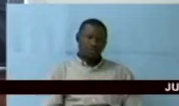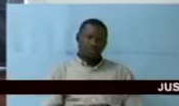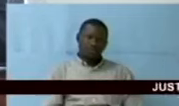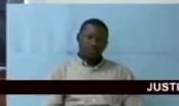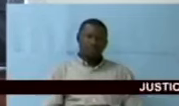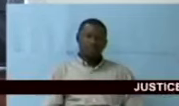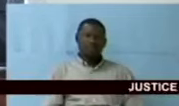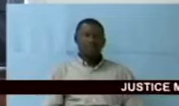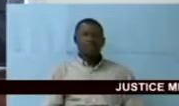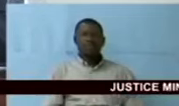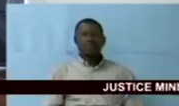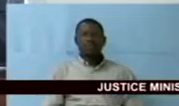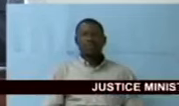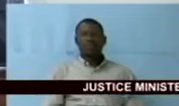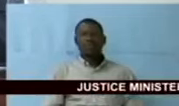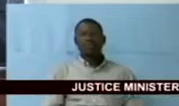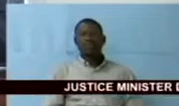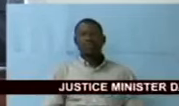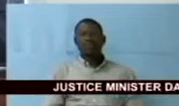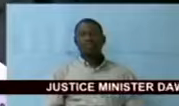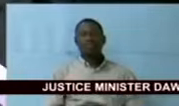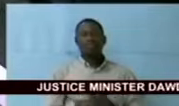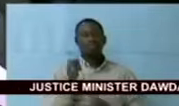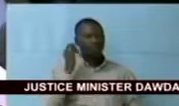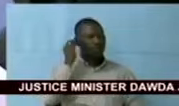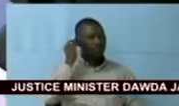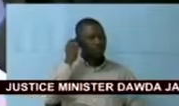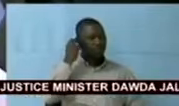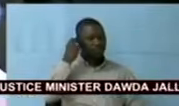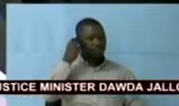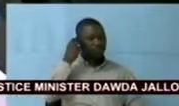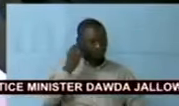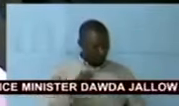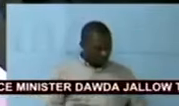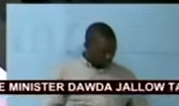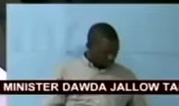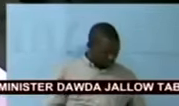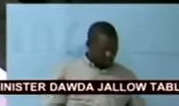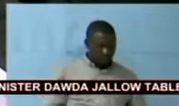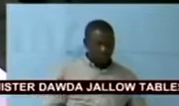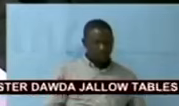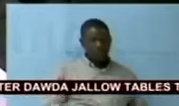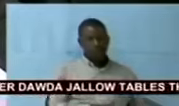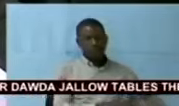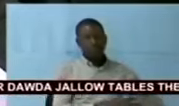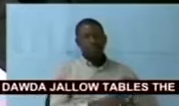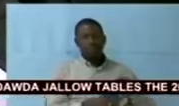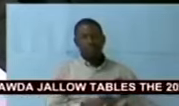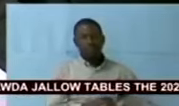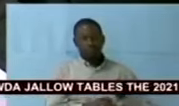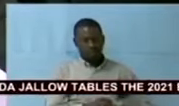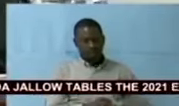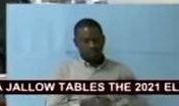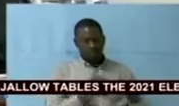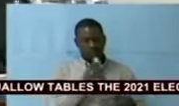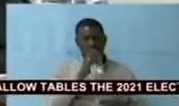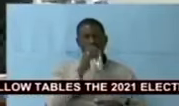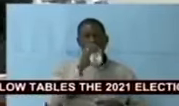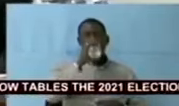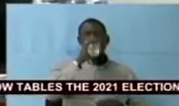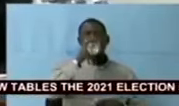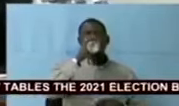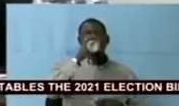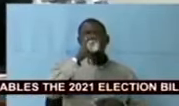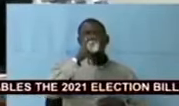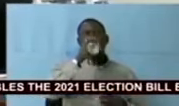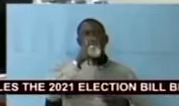yar nyan isa tano no iba kala no suter langolti but hanna ro suter lang fan dolla lu al tamandri nyaro aten mamira beje ni banku ni